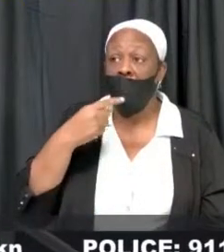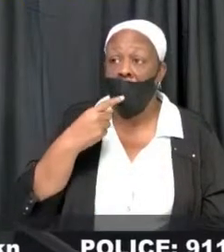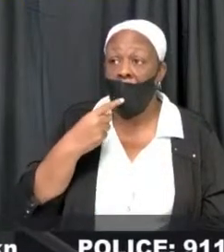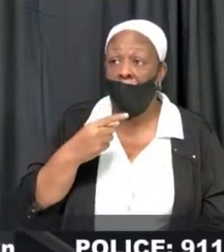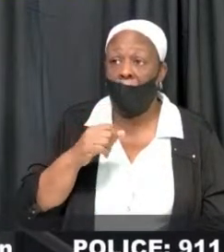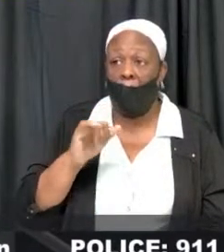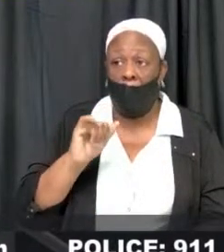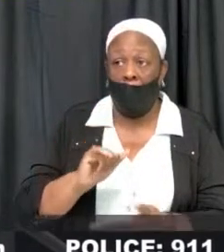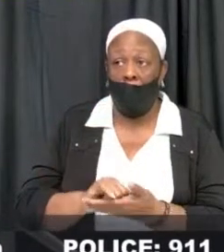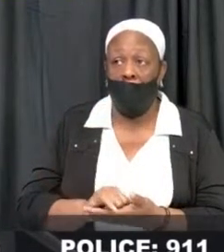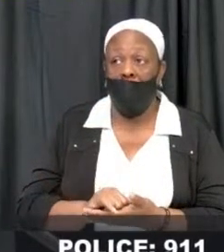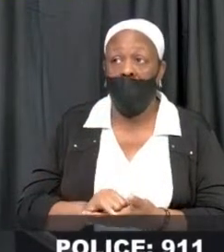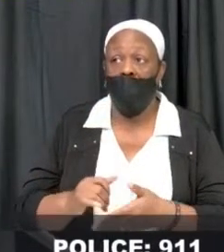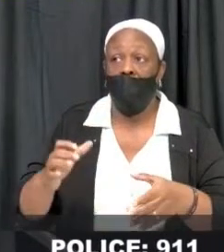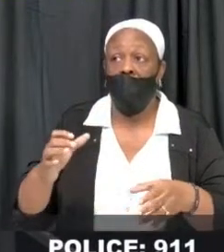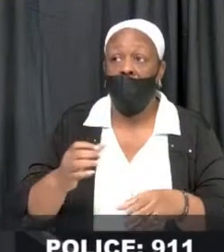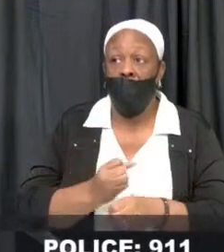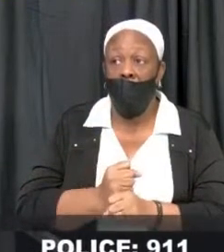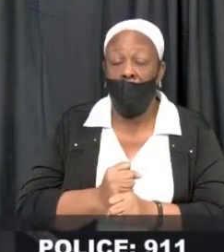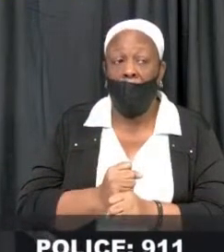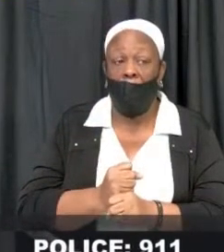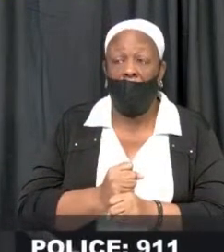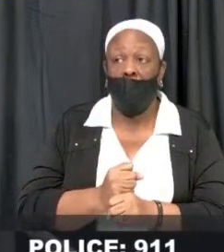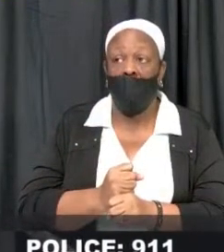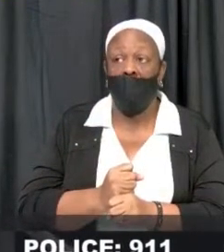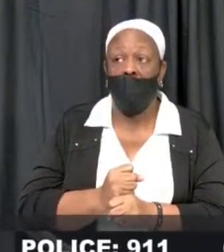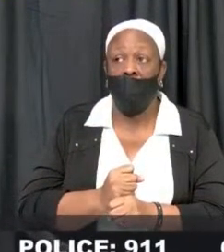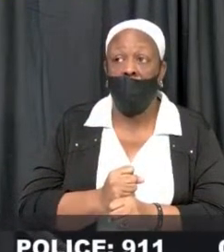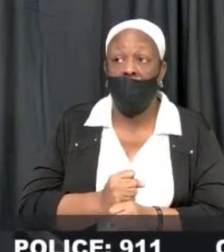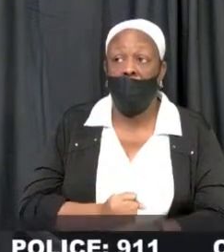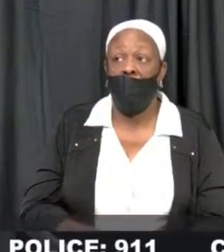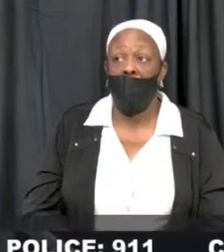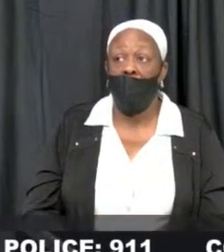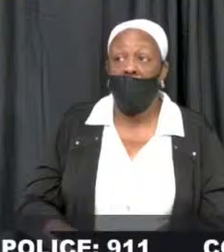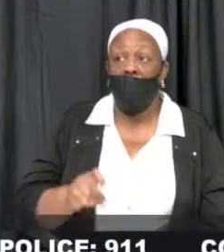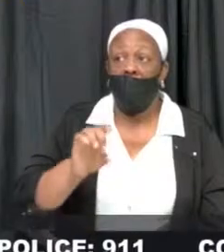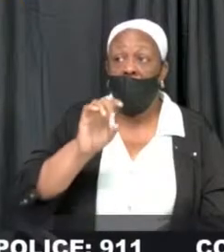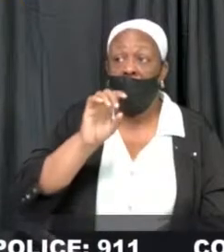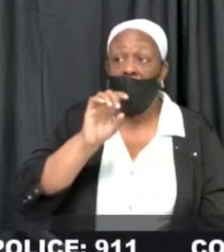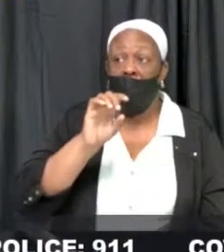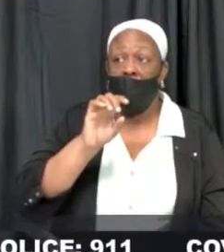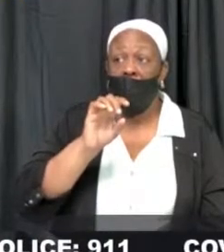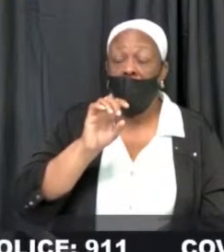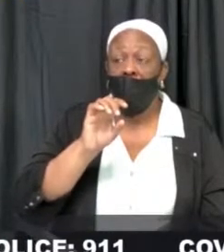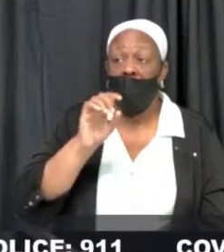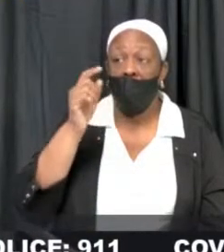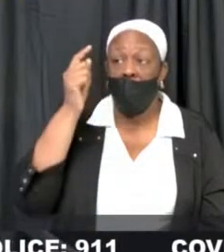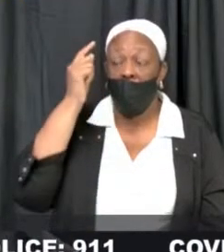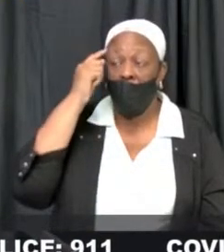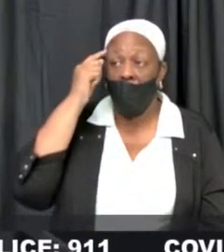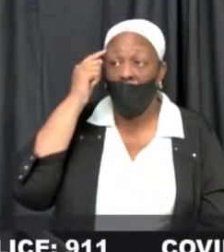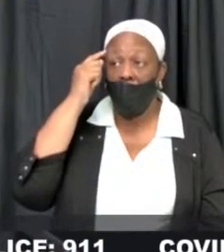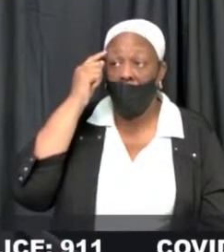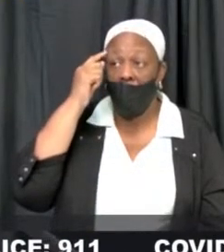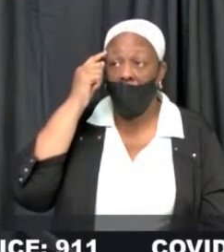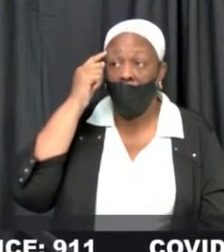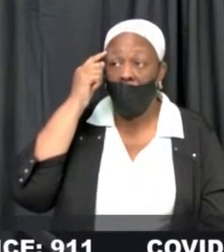he has reached his target when he said of, I think it's